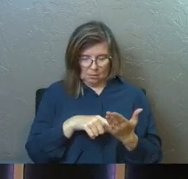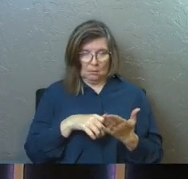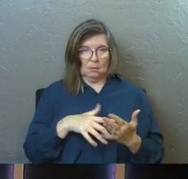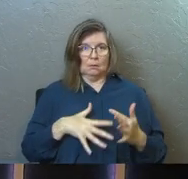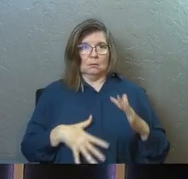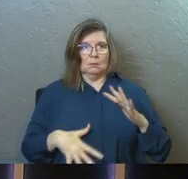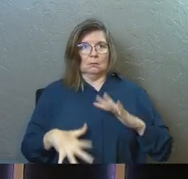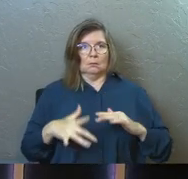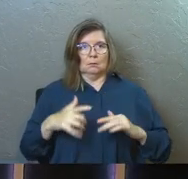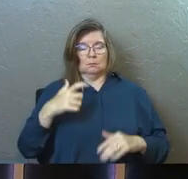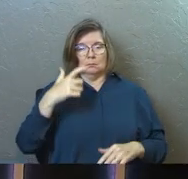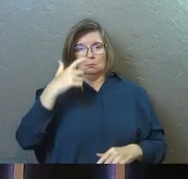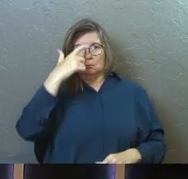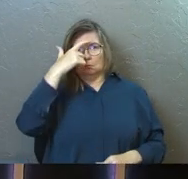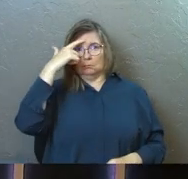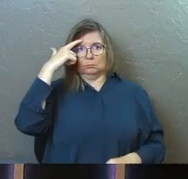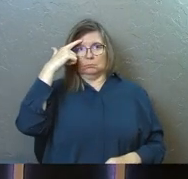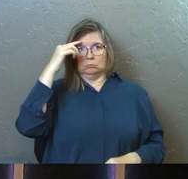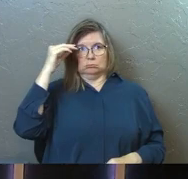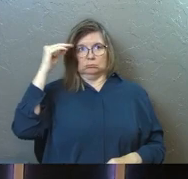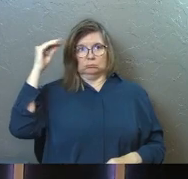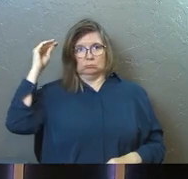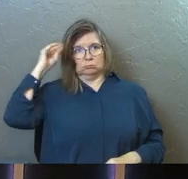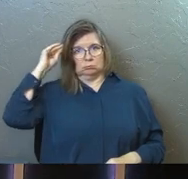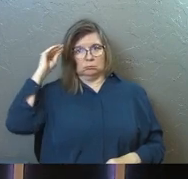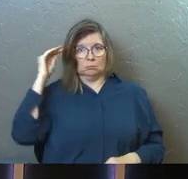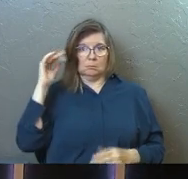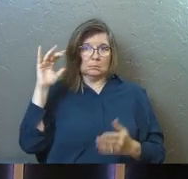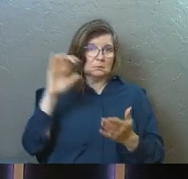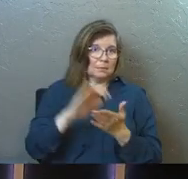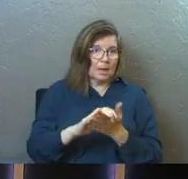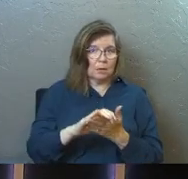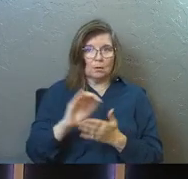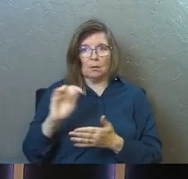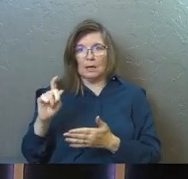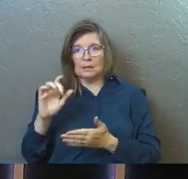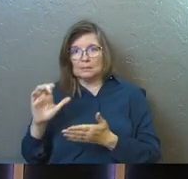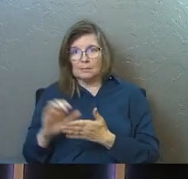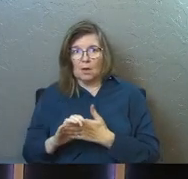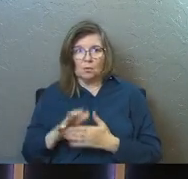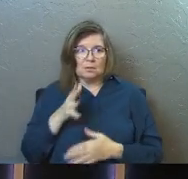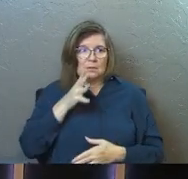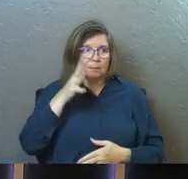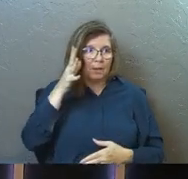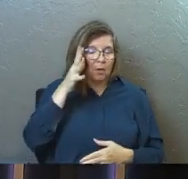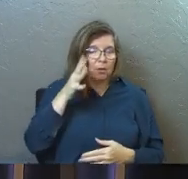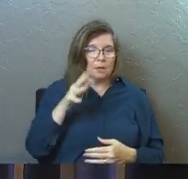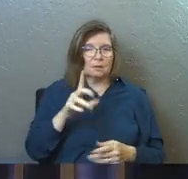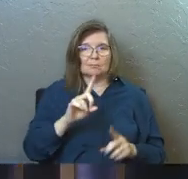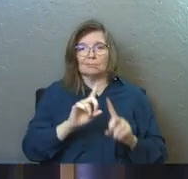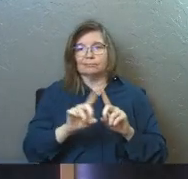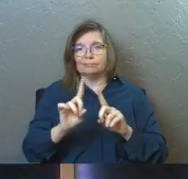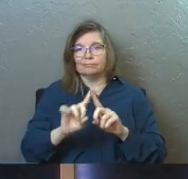expectations that have truly scarred you. Spouses and ex-spouses, parents, spectators.